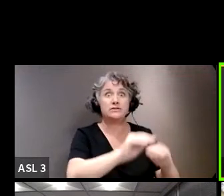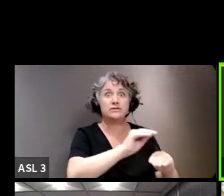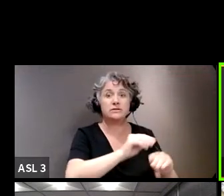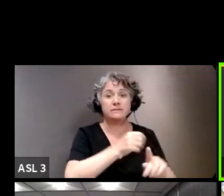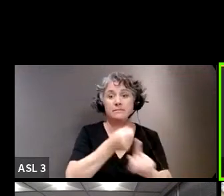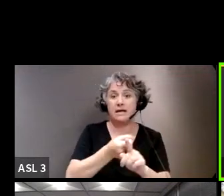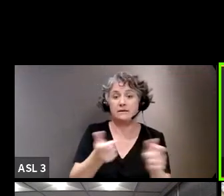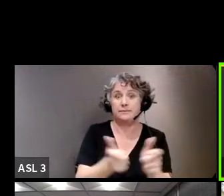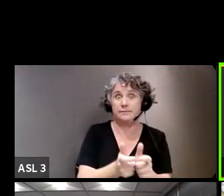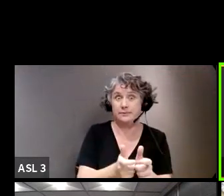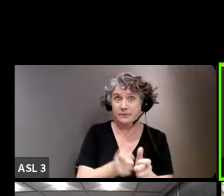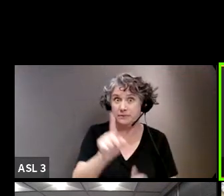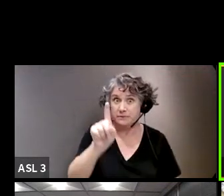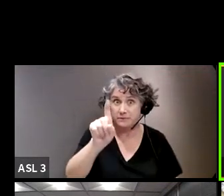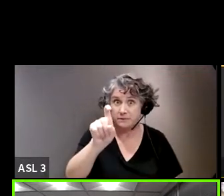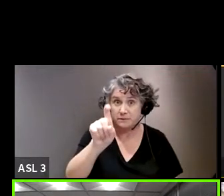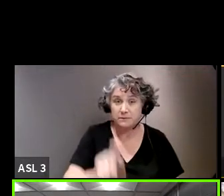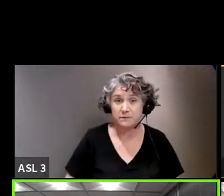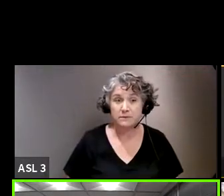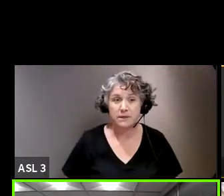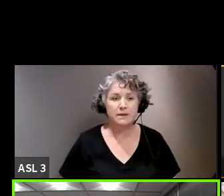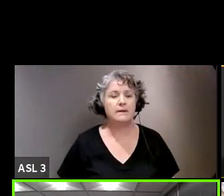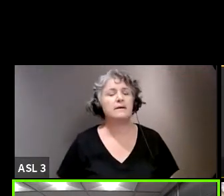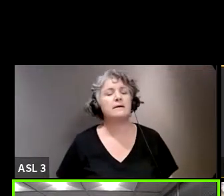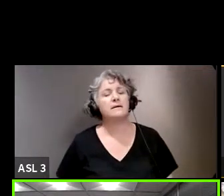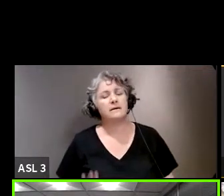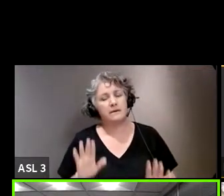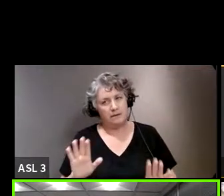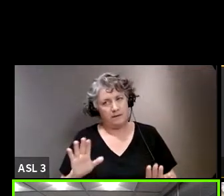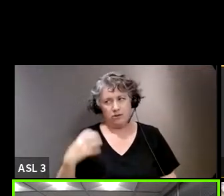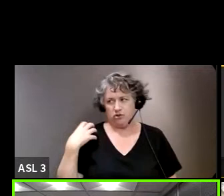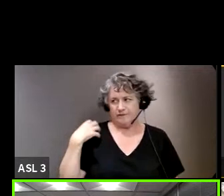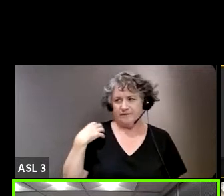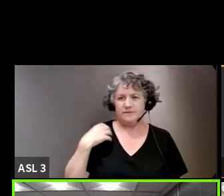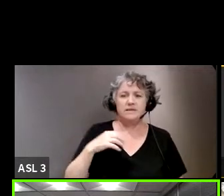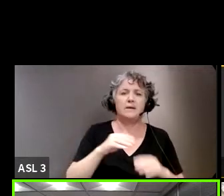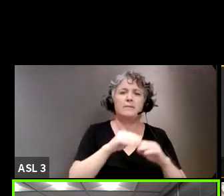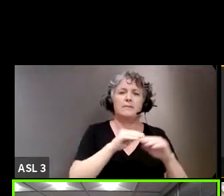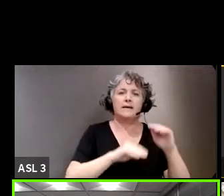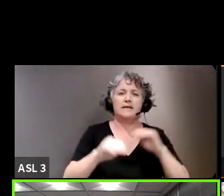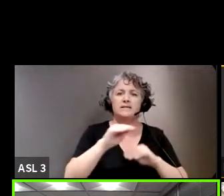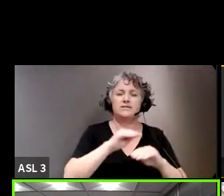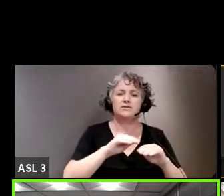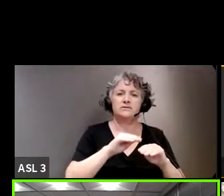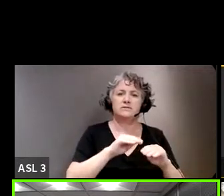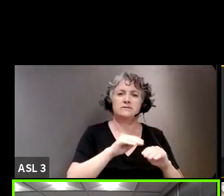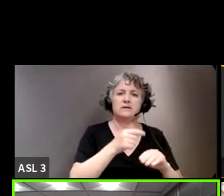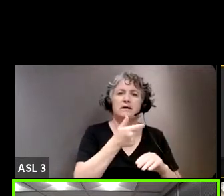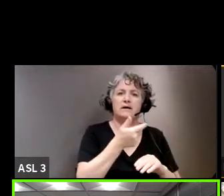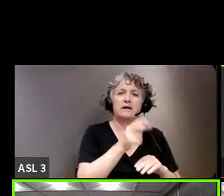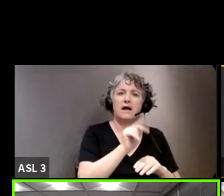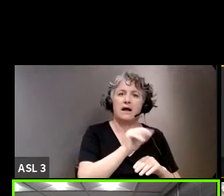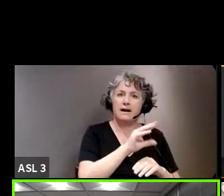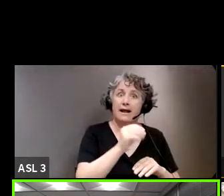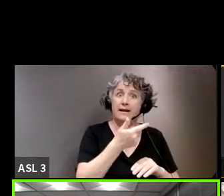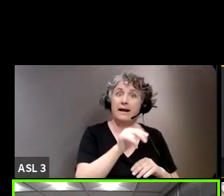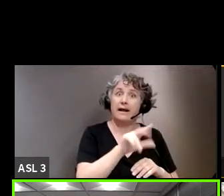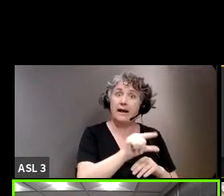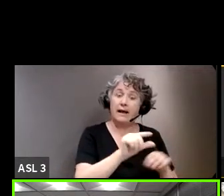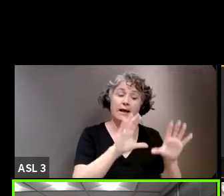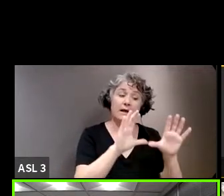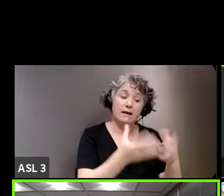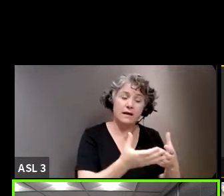right yeah the current we're budgeted for 20 positions in guns and gangs there are only 12 members there right